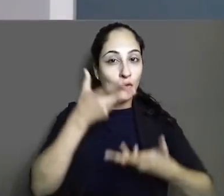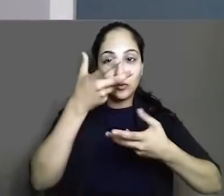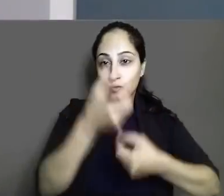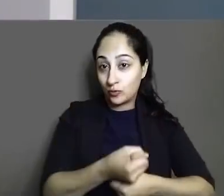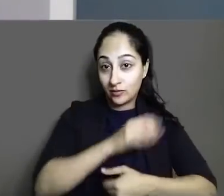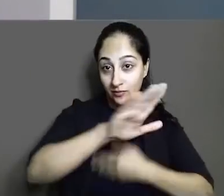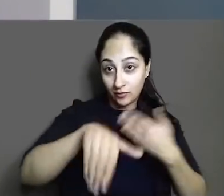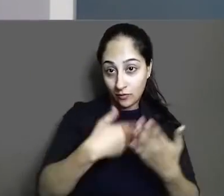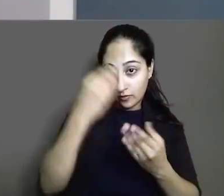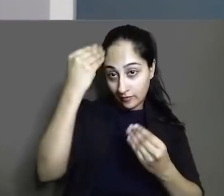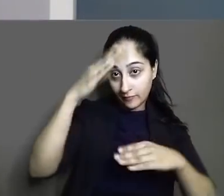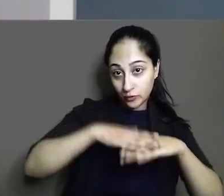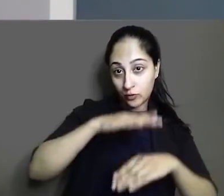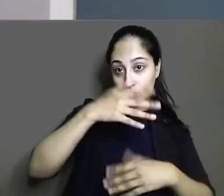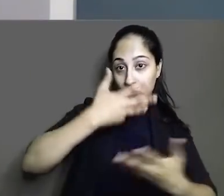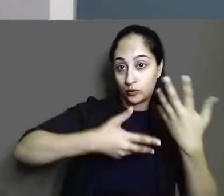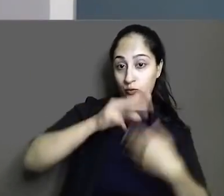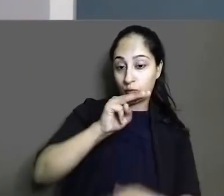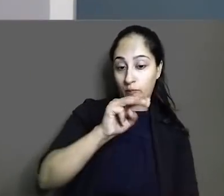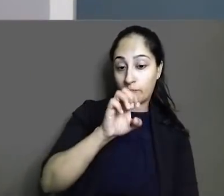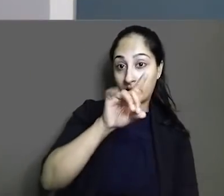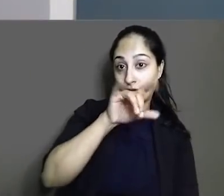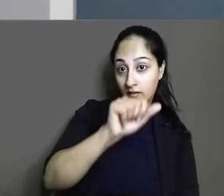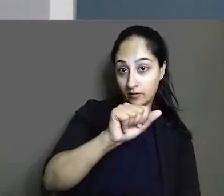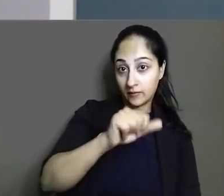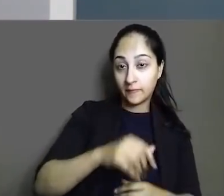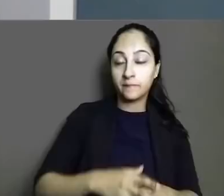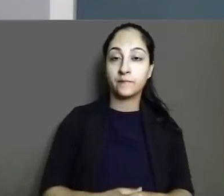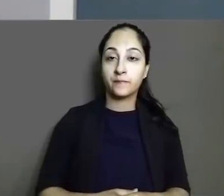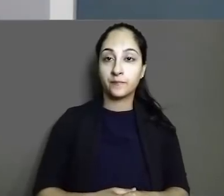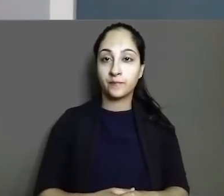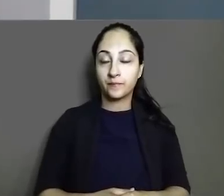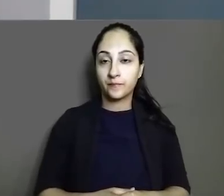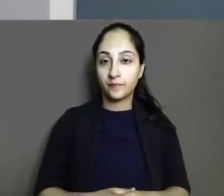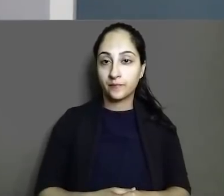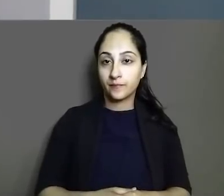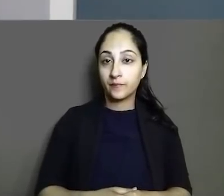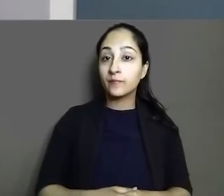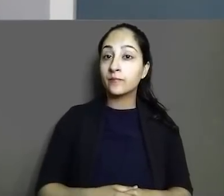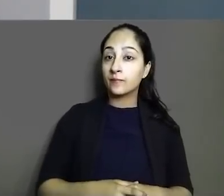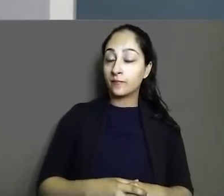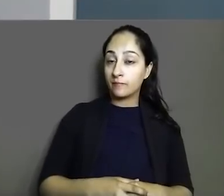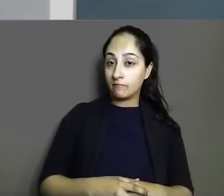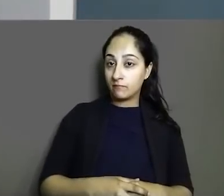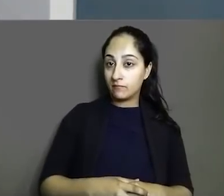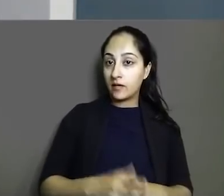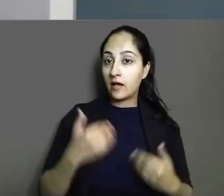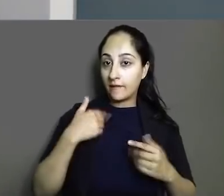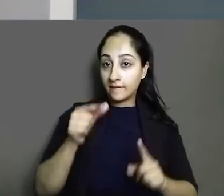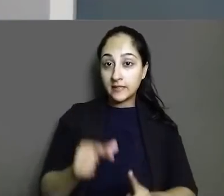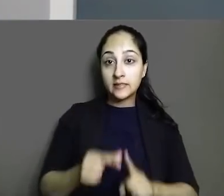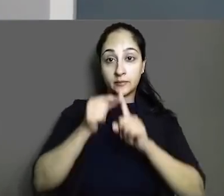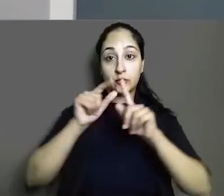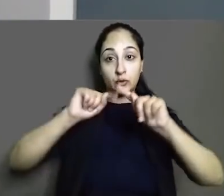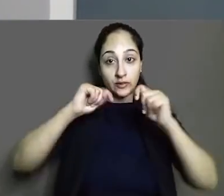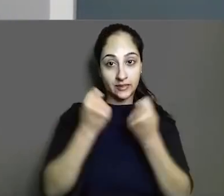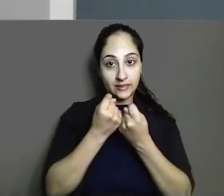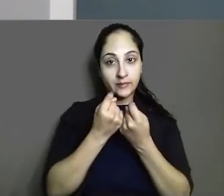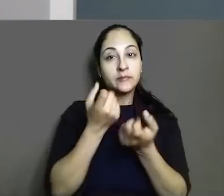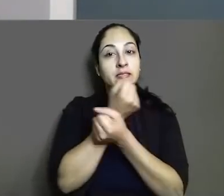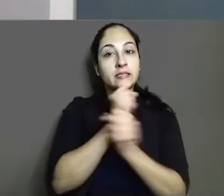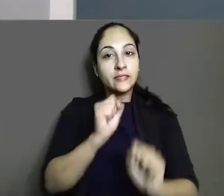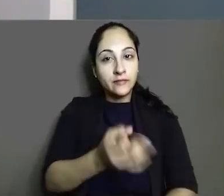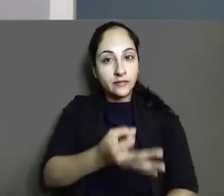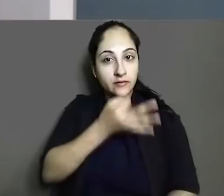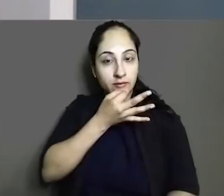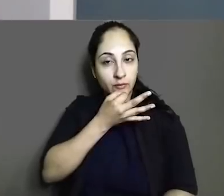How common is it? How severe is it? And is it actually caused by the vaccine? So for example, we've